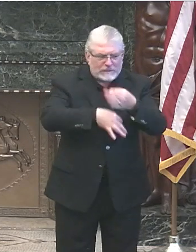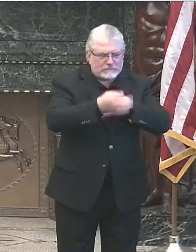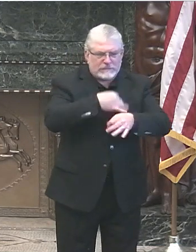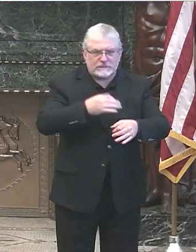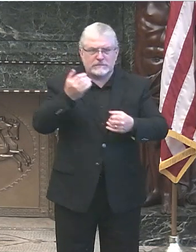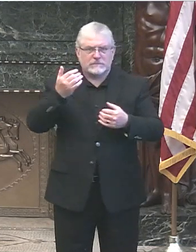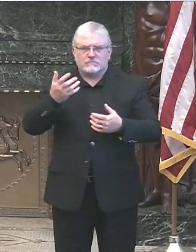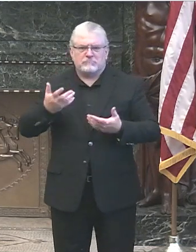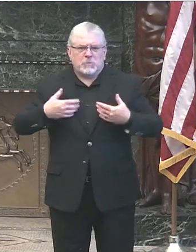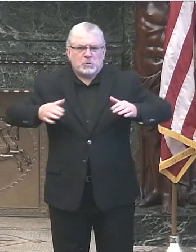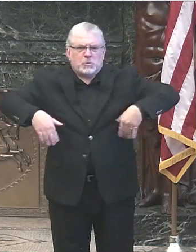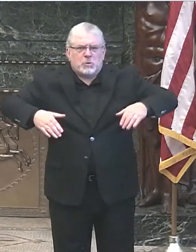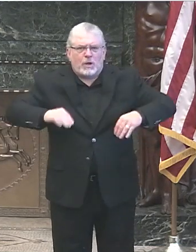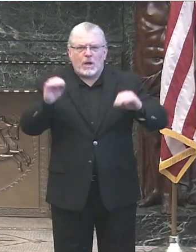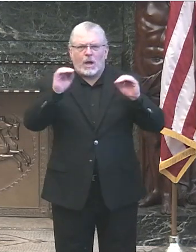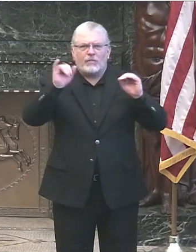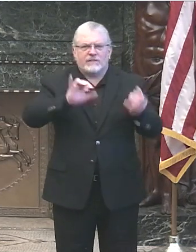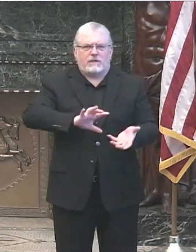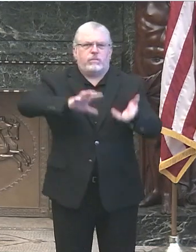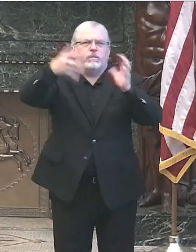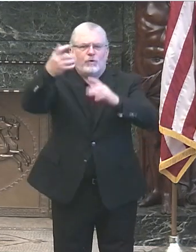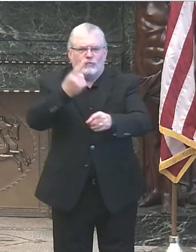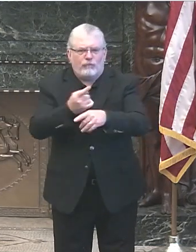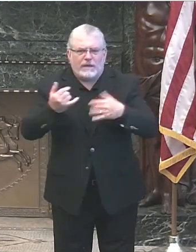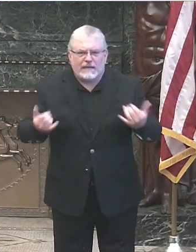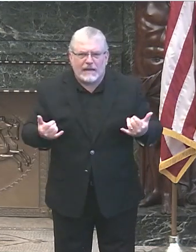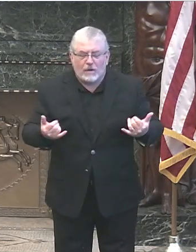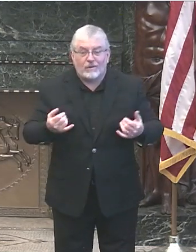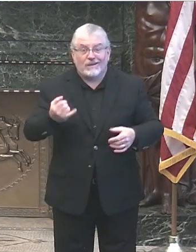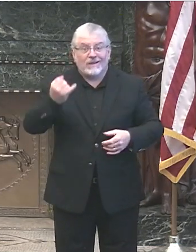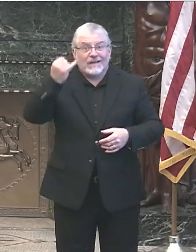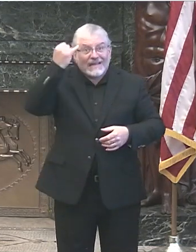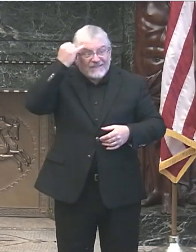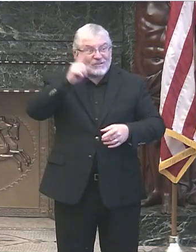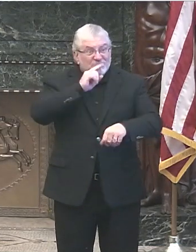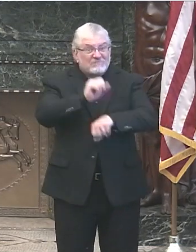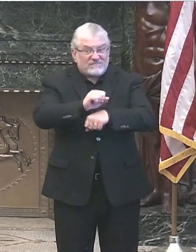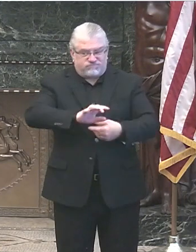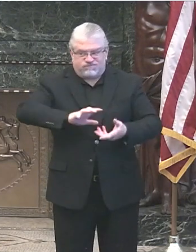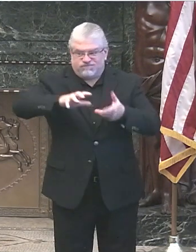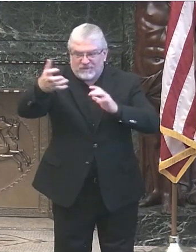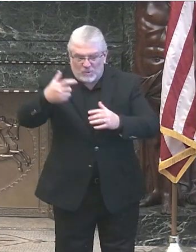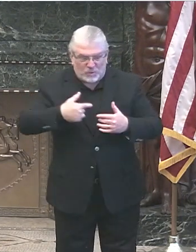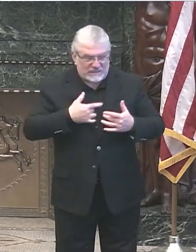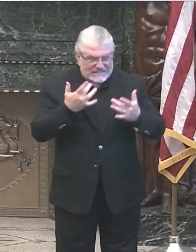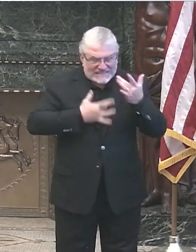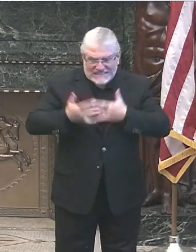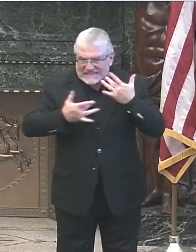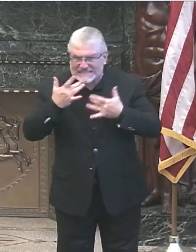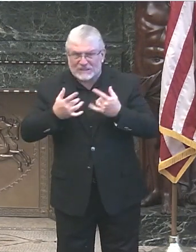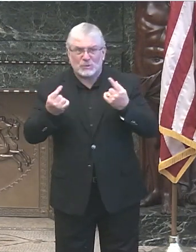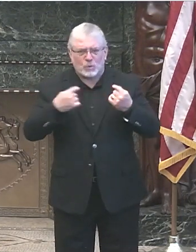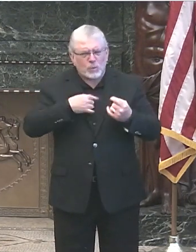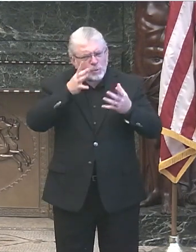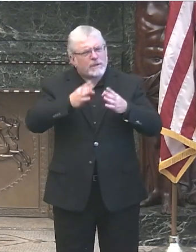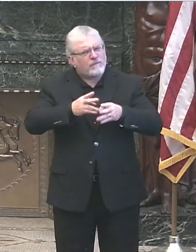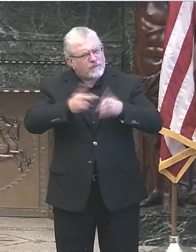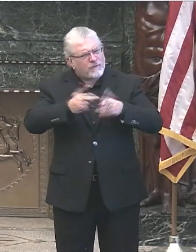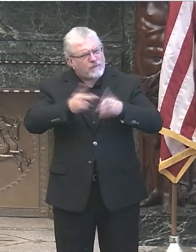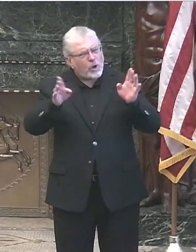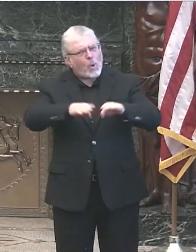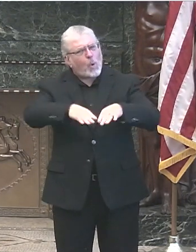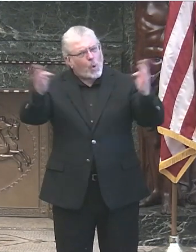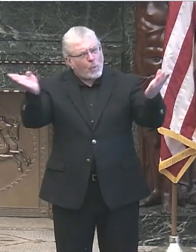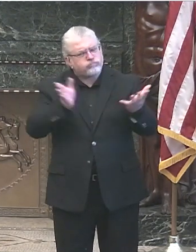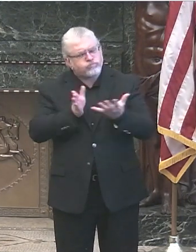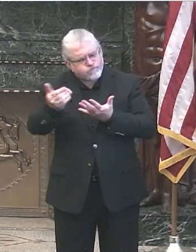We'll be very transparent, just as we were when we had to curtail recycling. And I certainly, to your point, Pat, I certainly understand